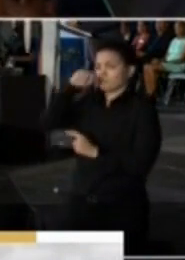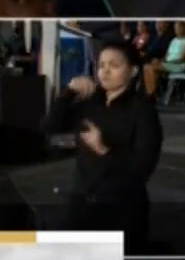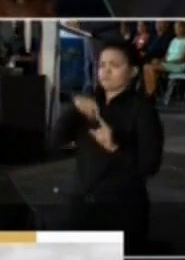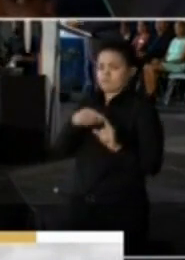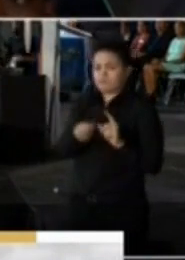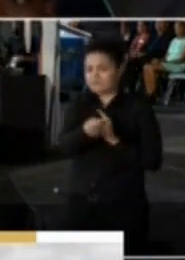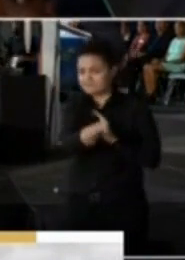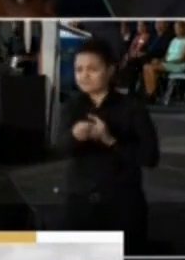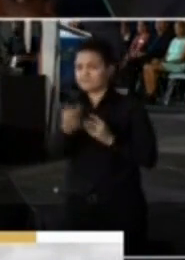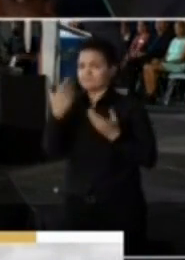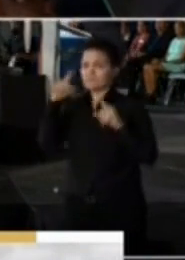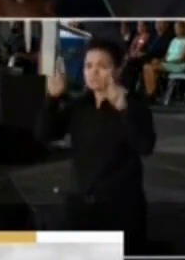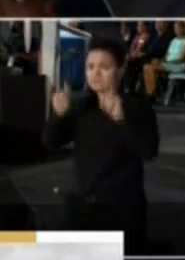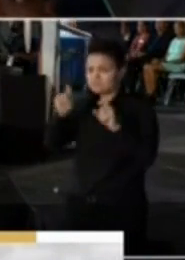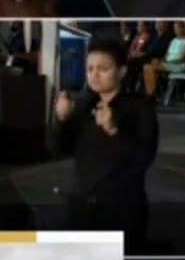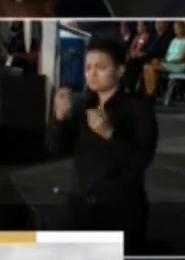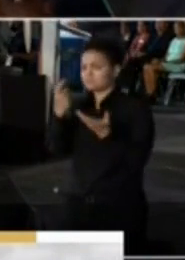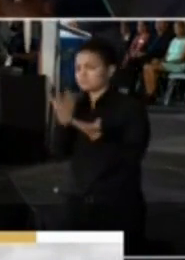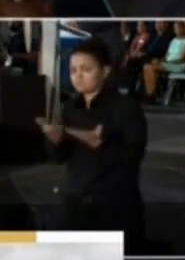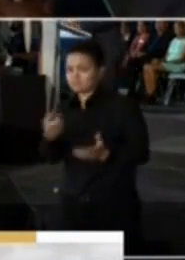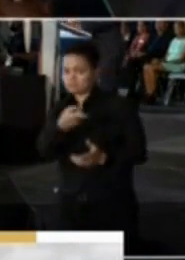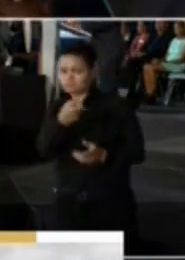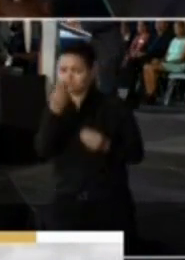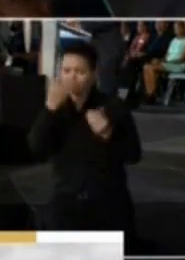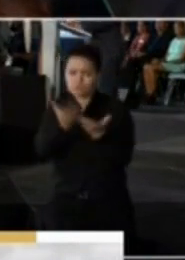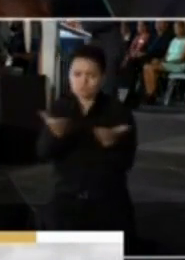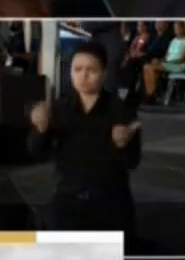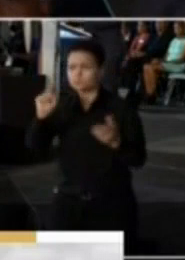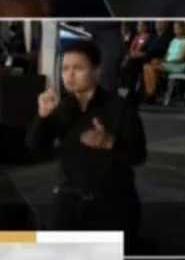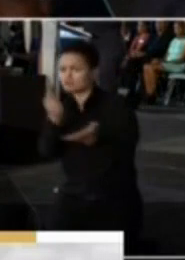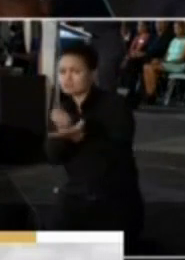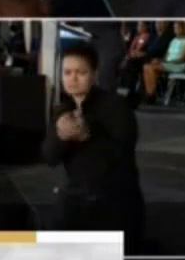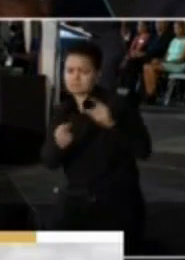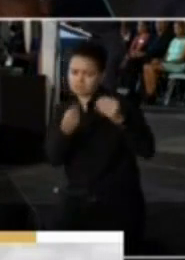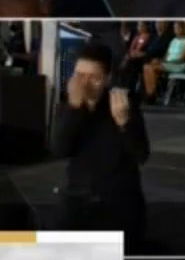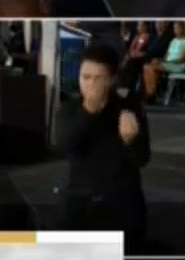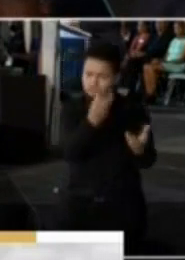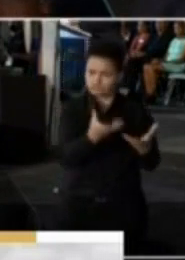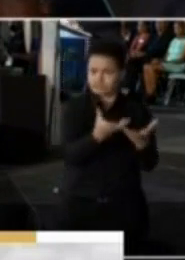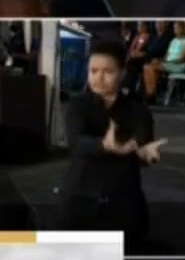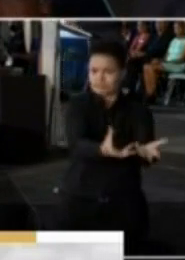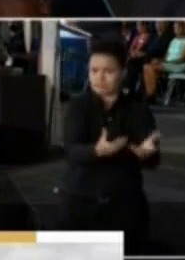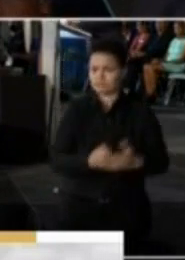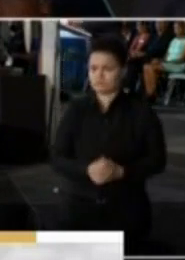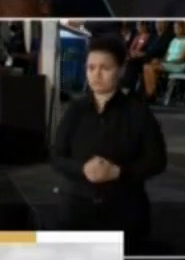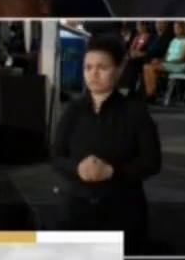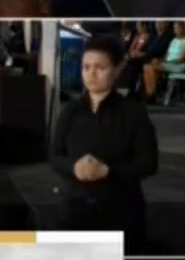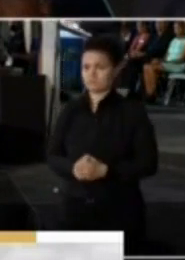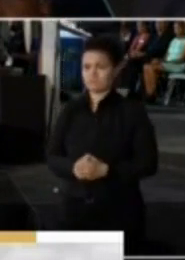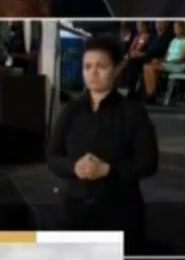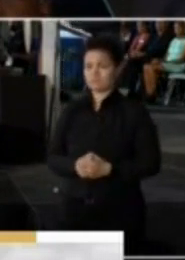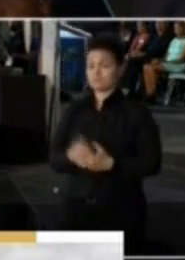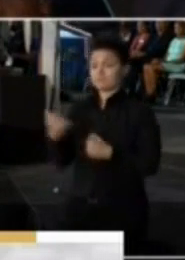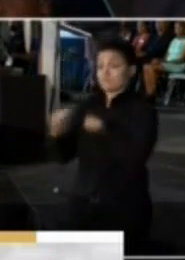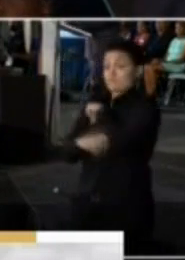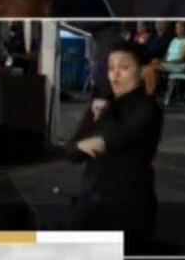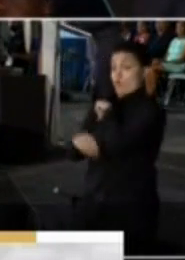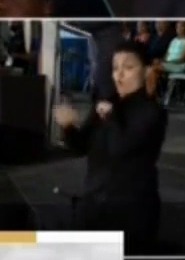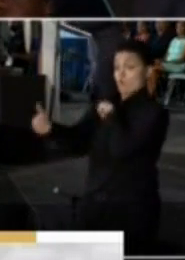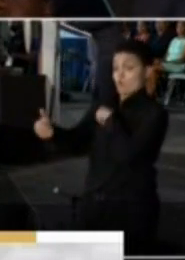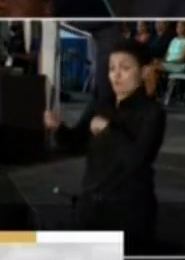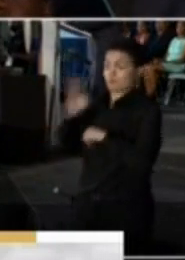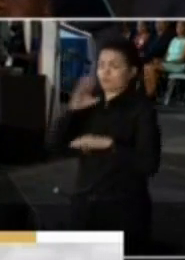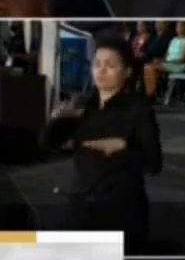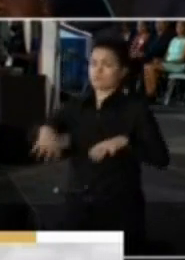fentanyl summit focused on law enforcement and criminal justice. Later this fall, we will be hosting a second summit focused on public